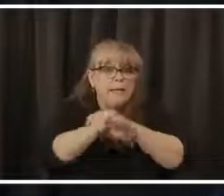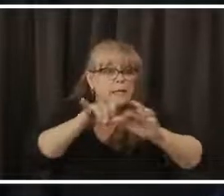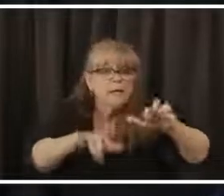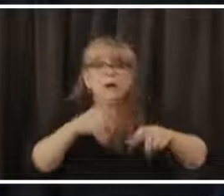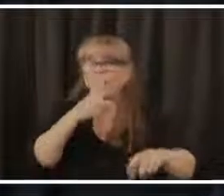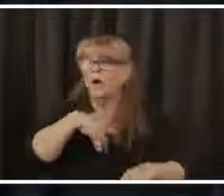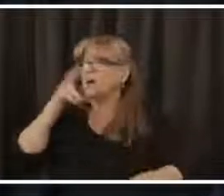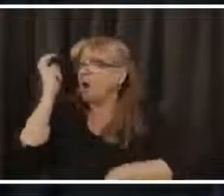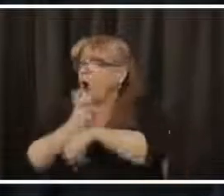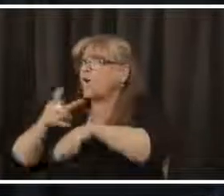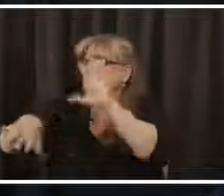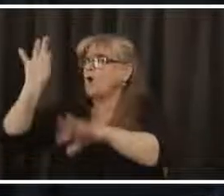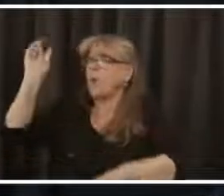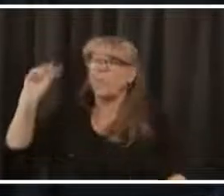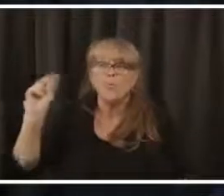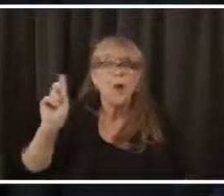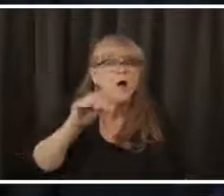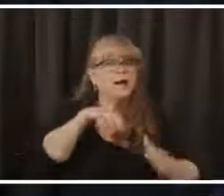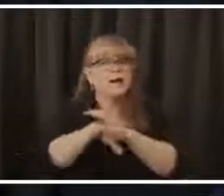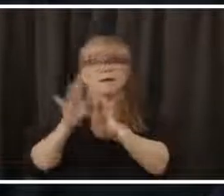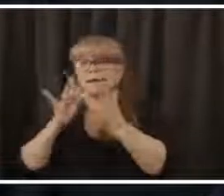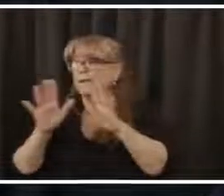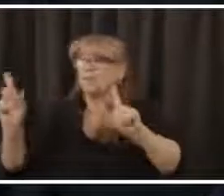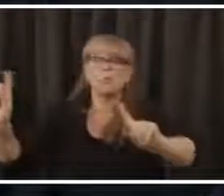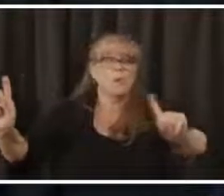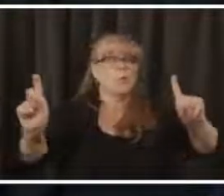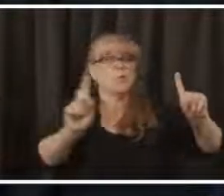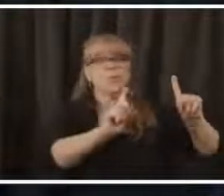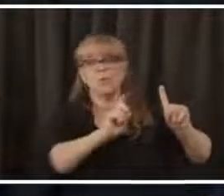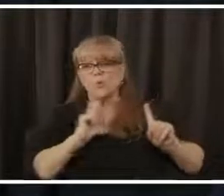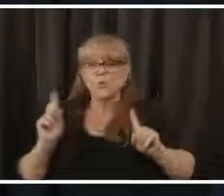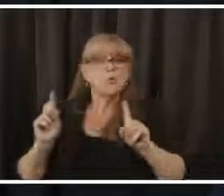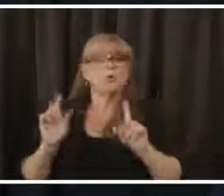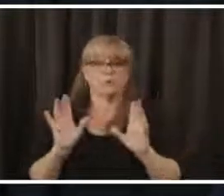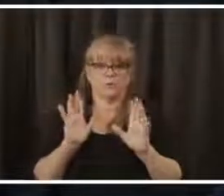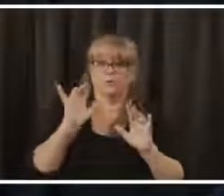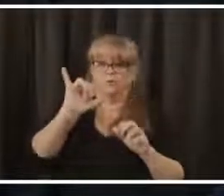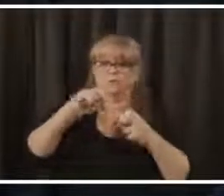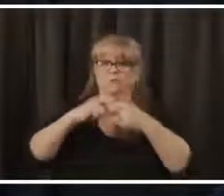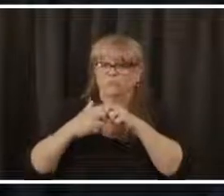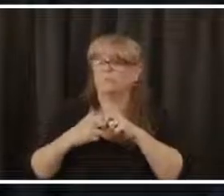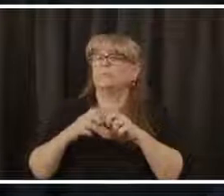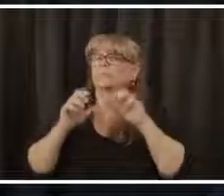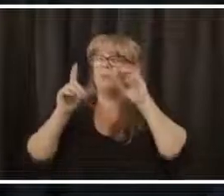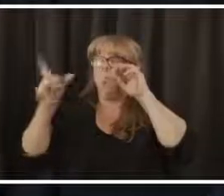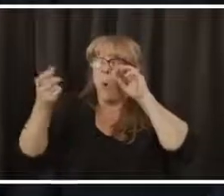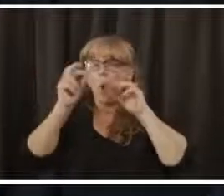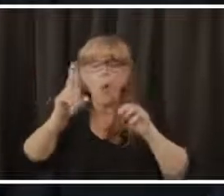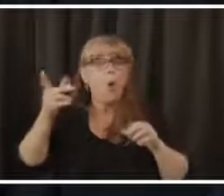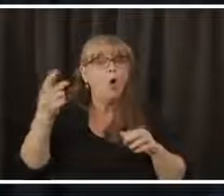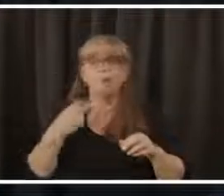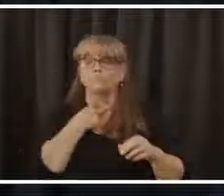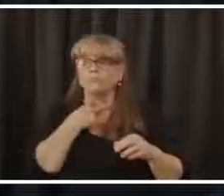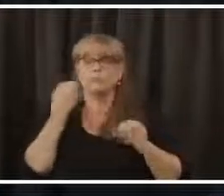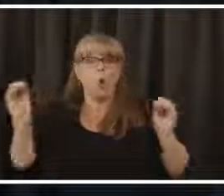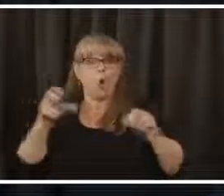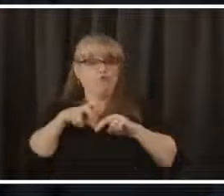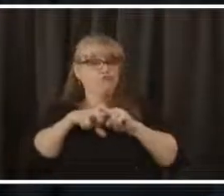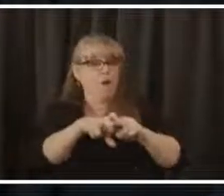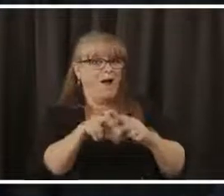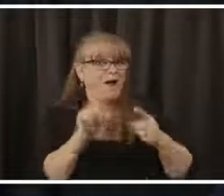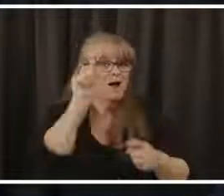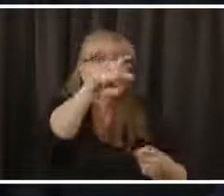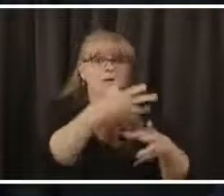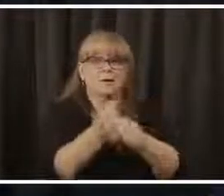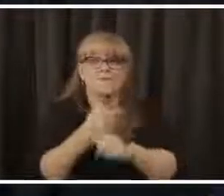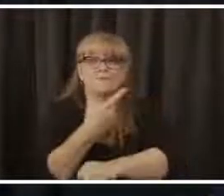sites, or it's not convenient, or they don't know how to get it, or they can't get a ride to get it. So those are the barriers that we're trying to breach.